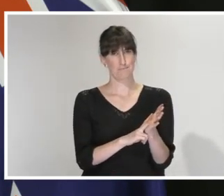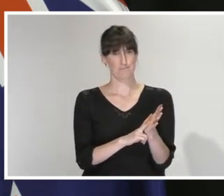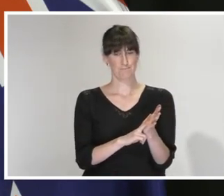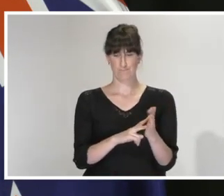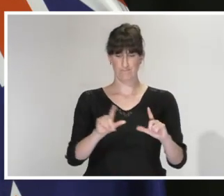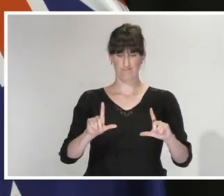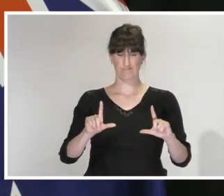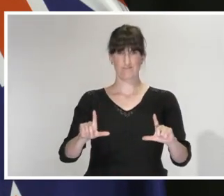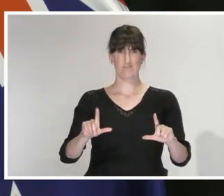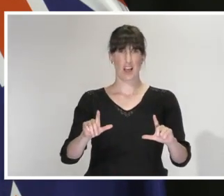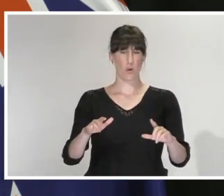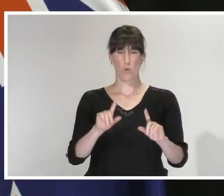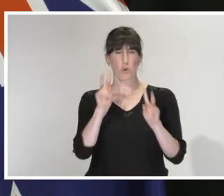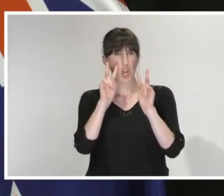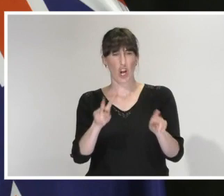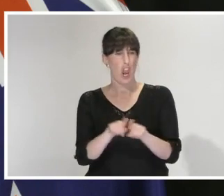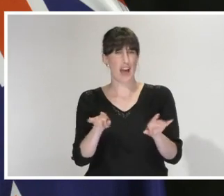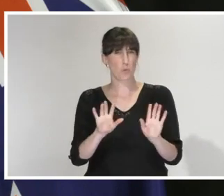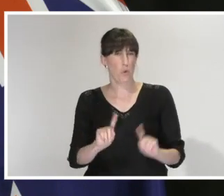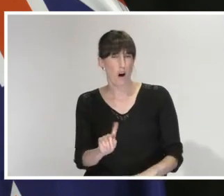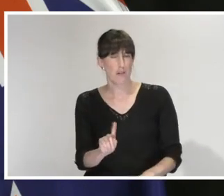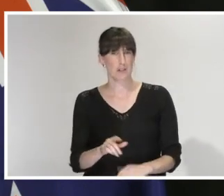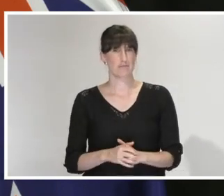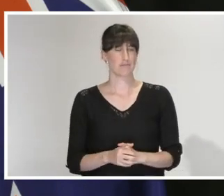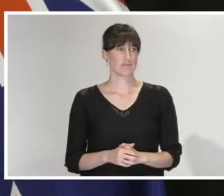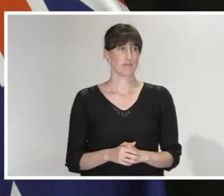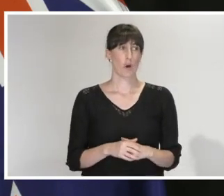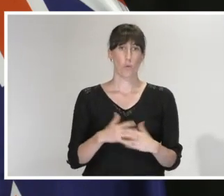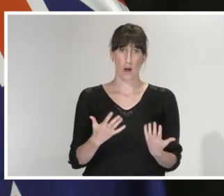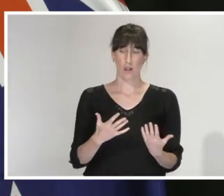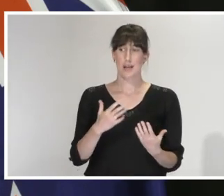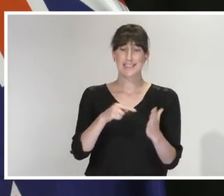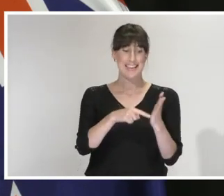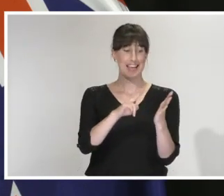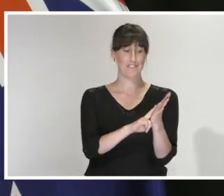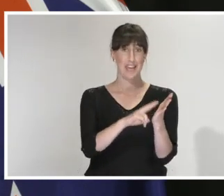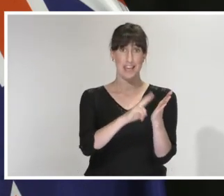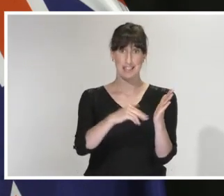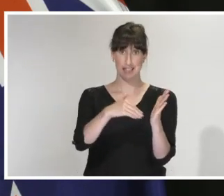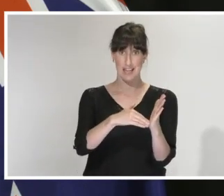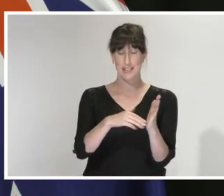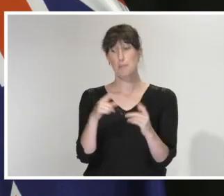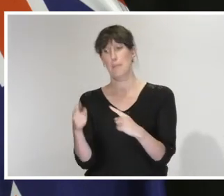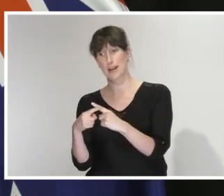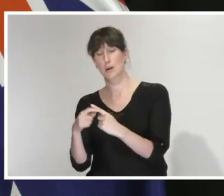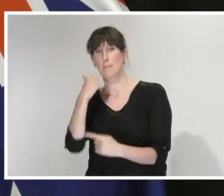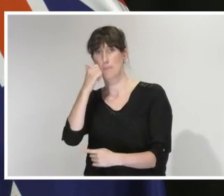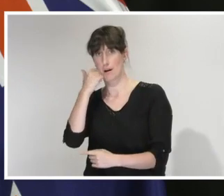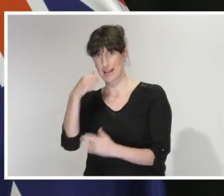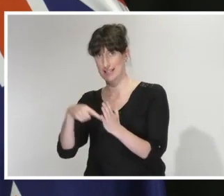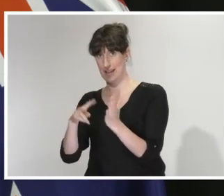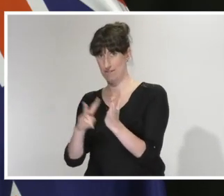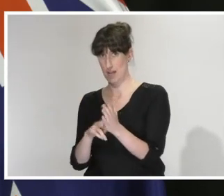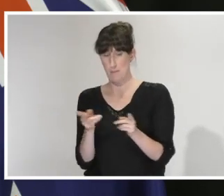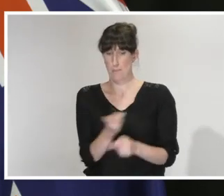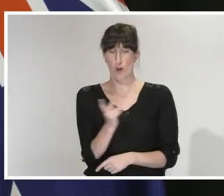dynamic than that? So Television New Zealand and Marty Television are the two broadcasters who have offered effectively what you call an end-to-end